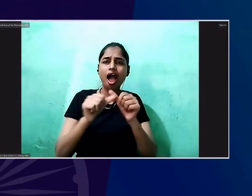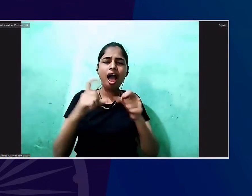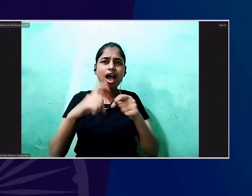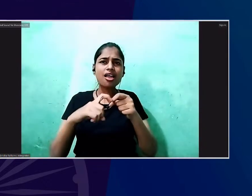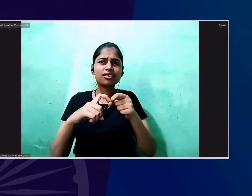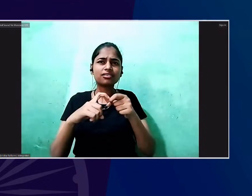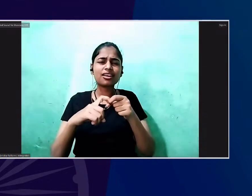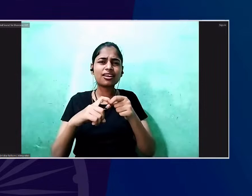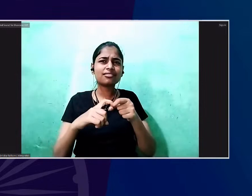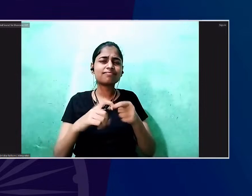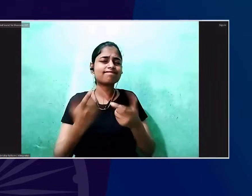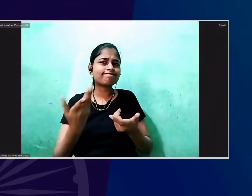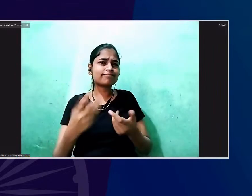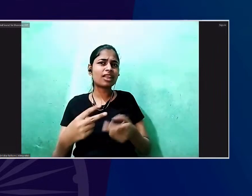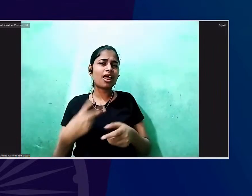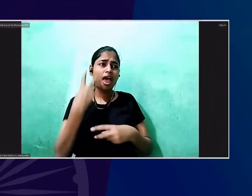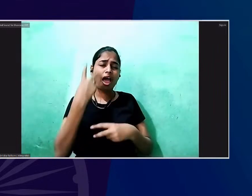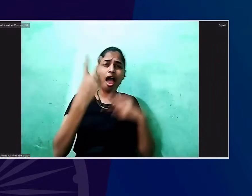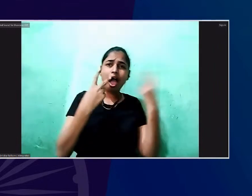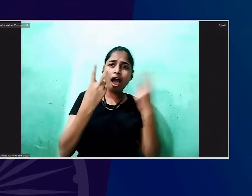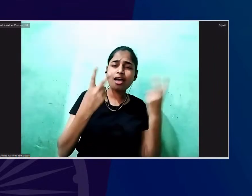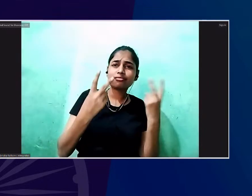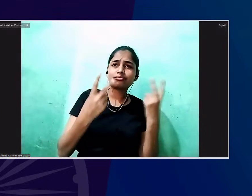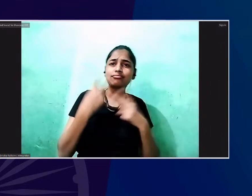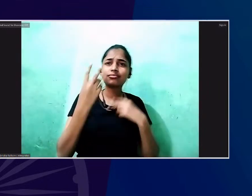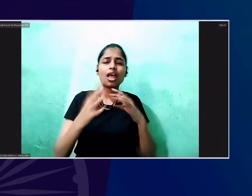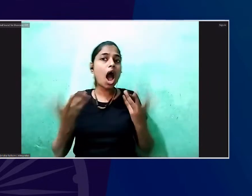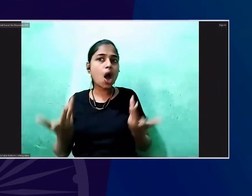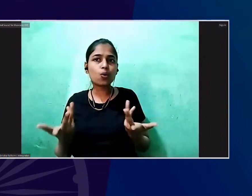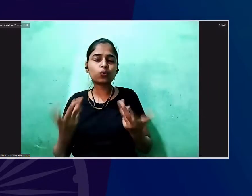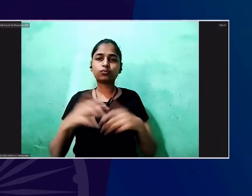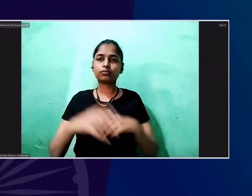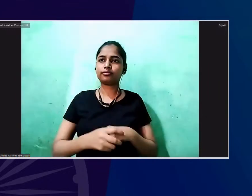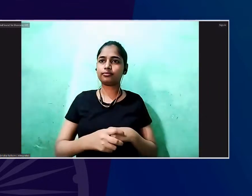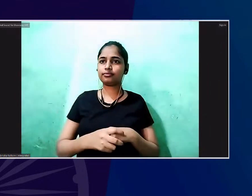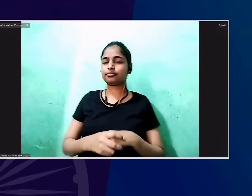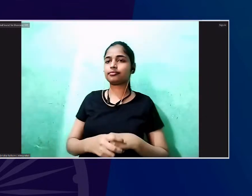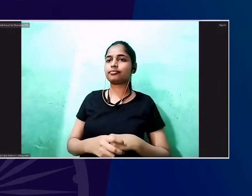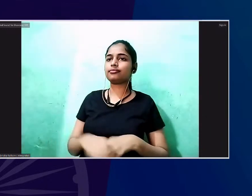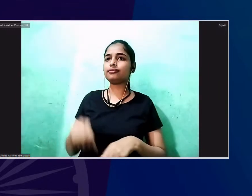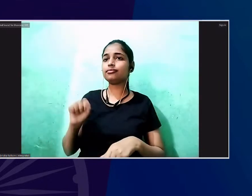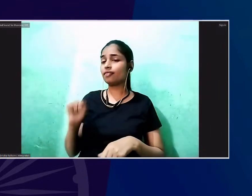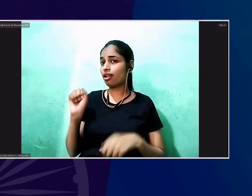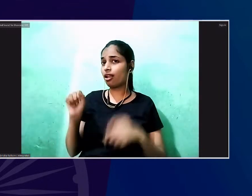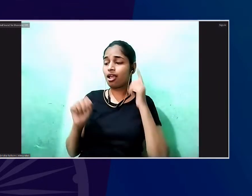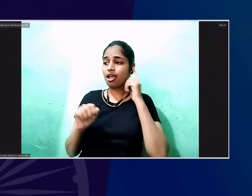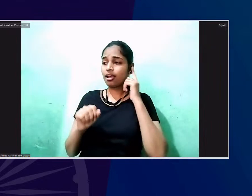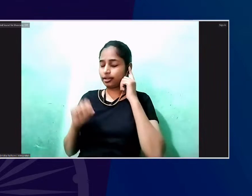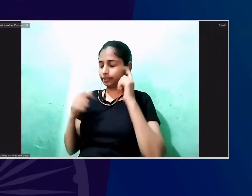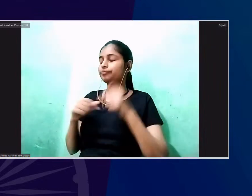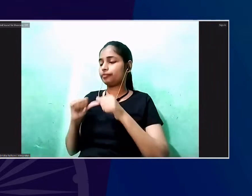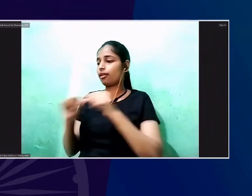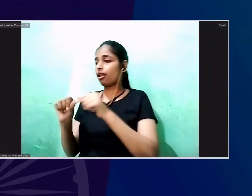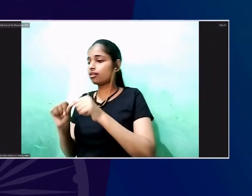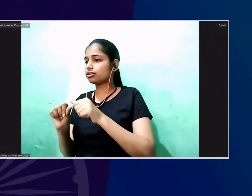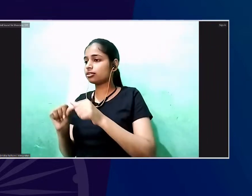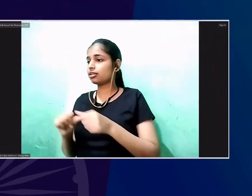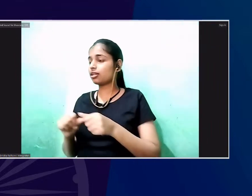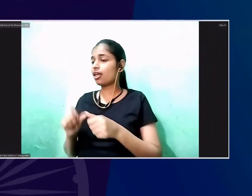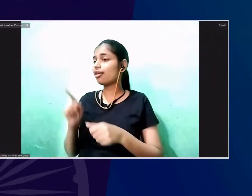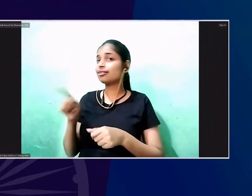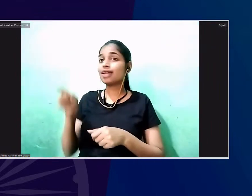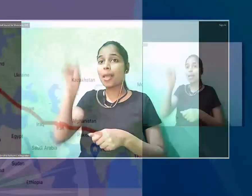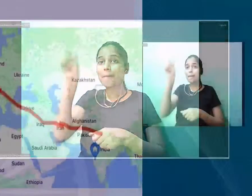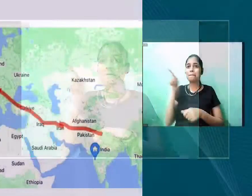So they have to go back to their own home in London, that is